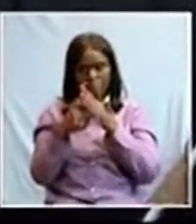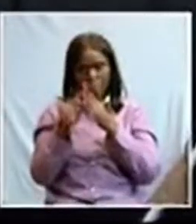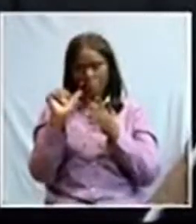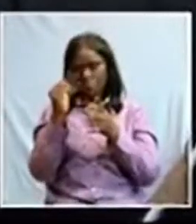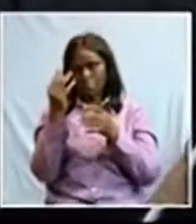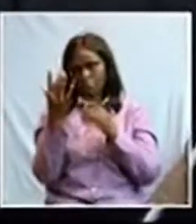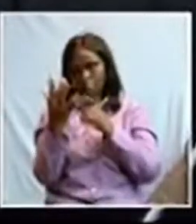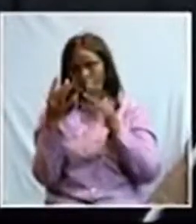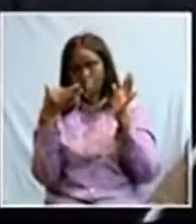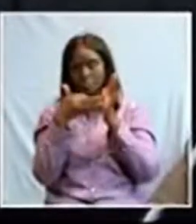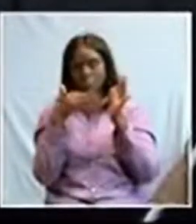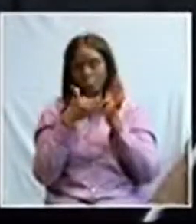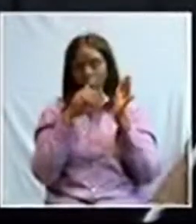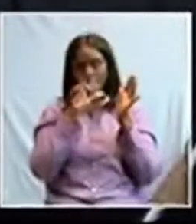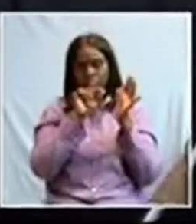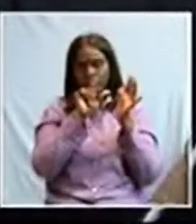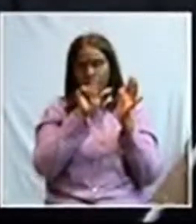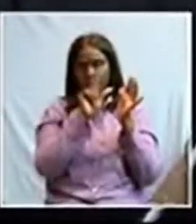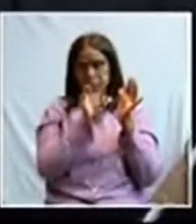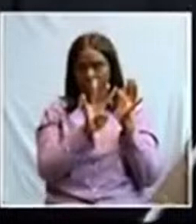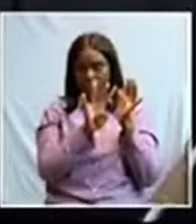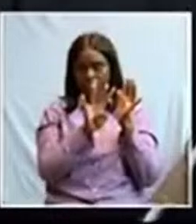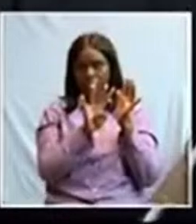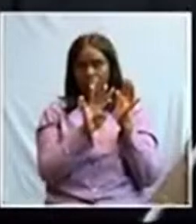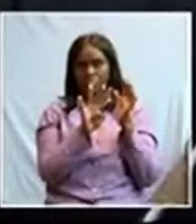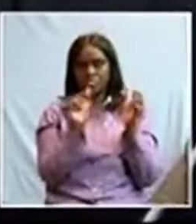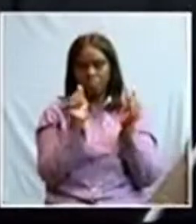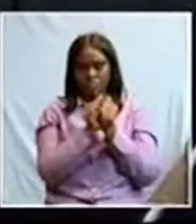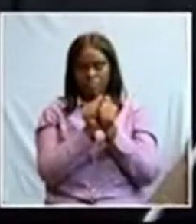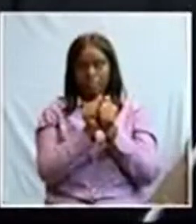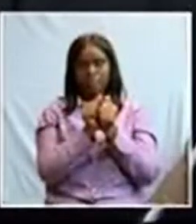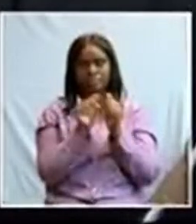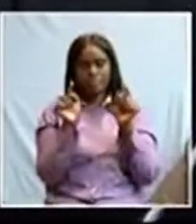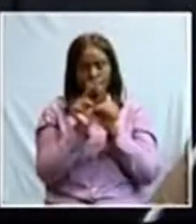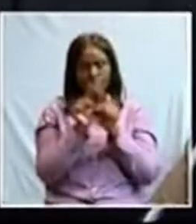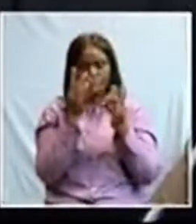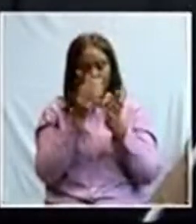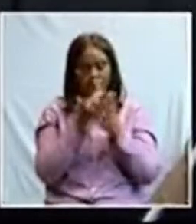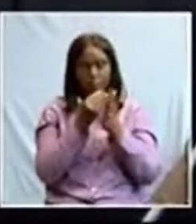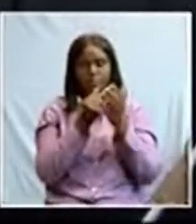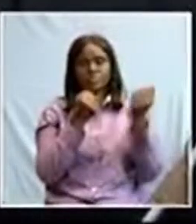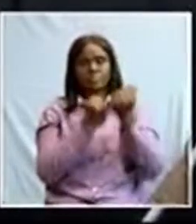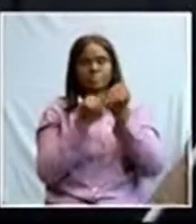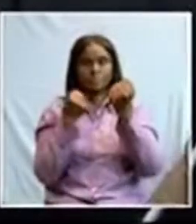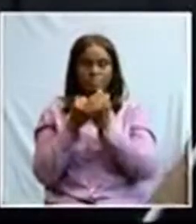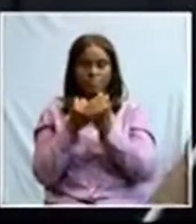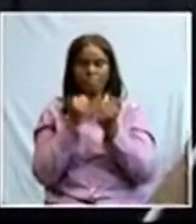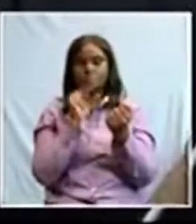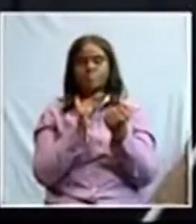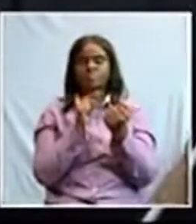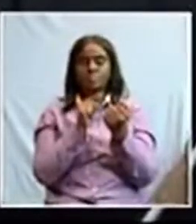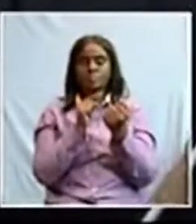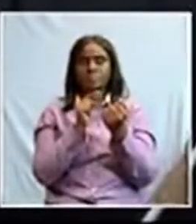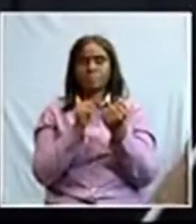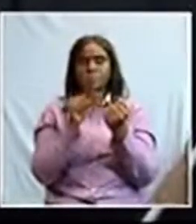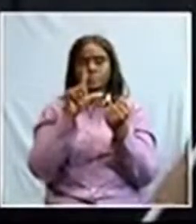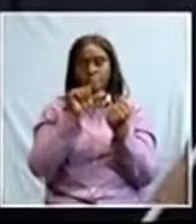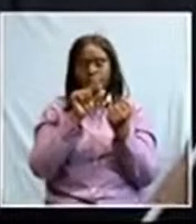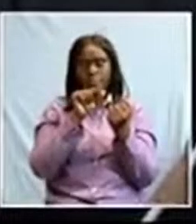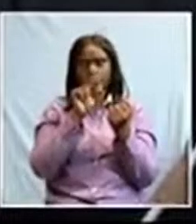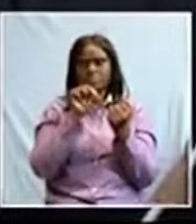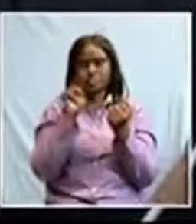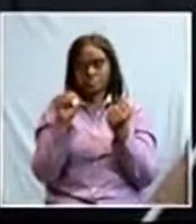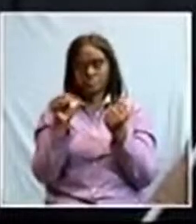15th February 2024, and the funding is